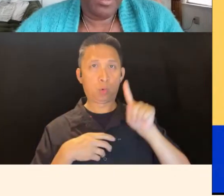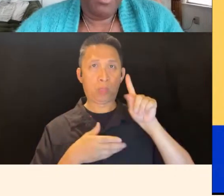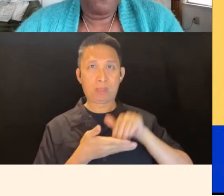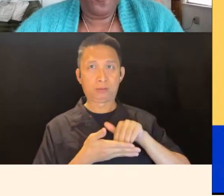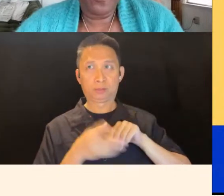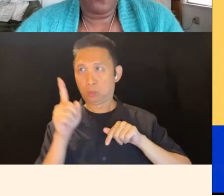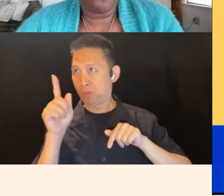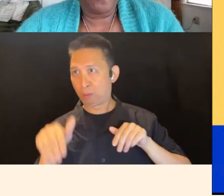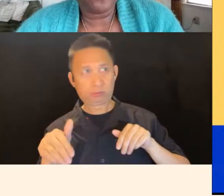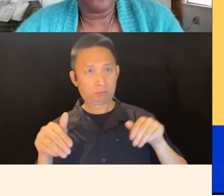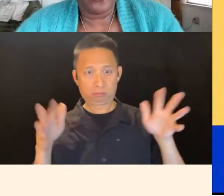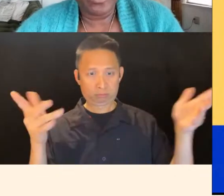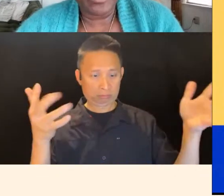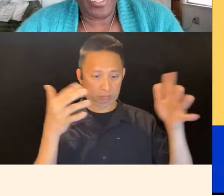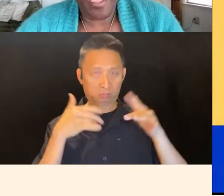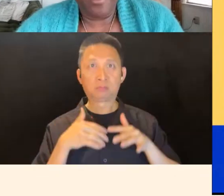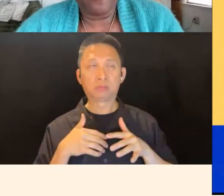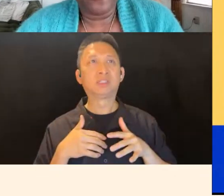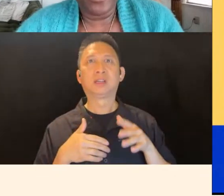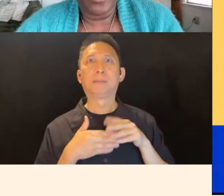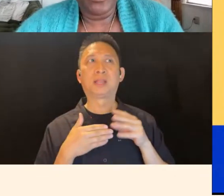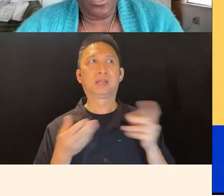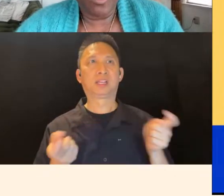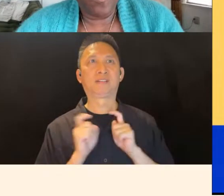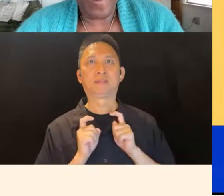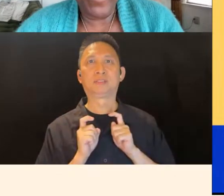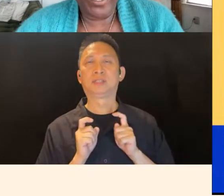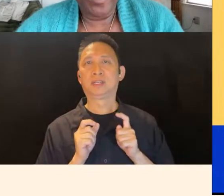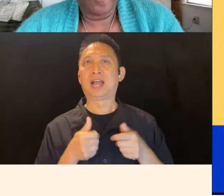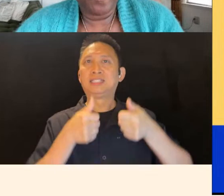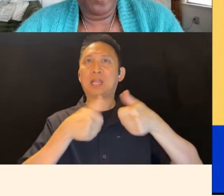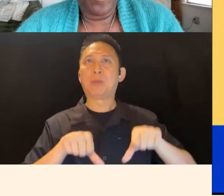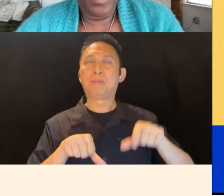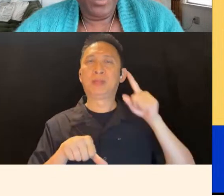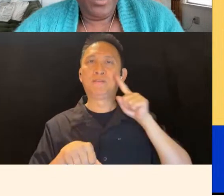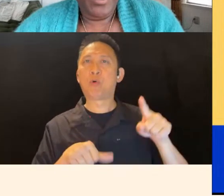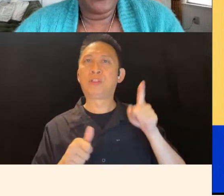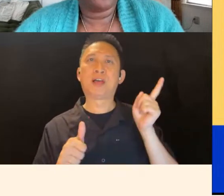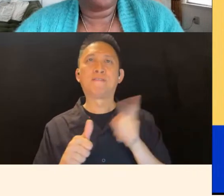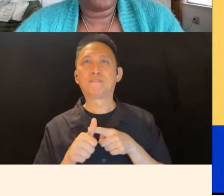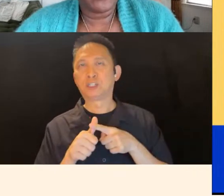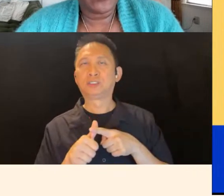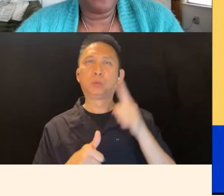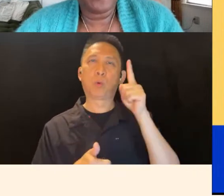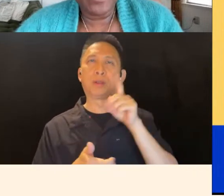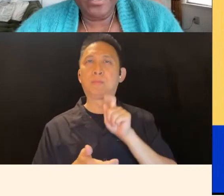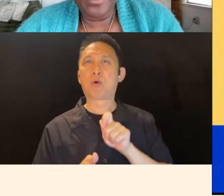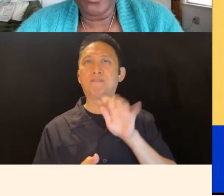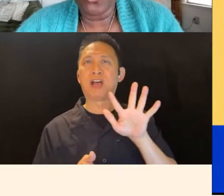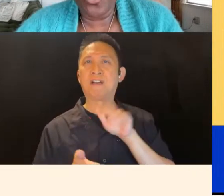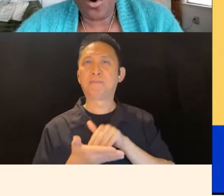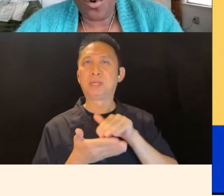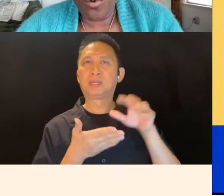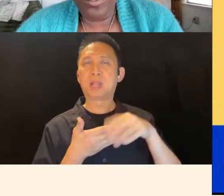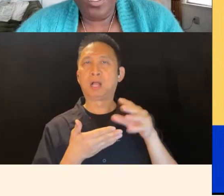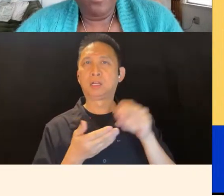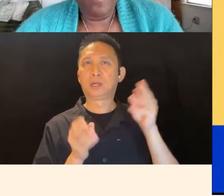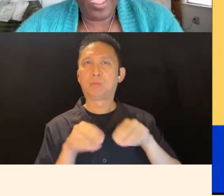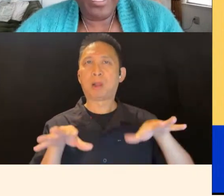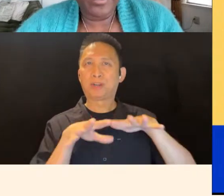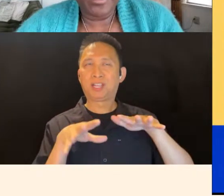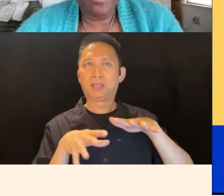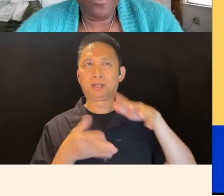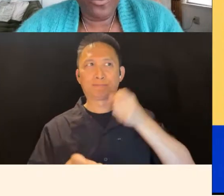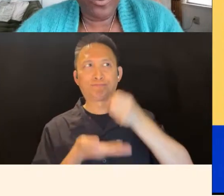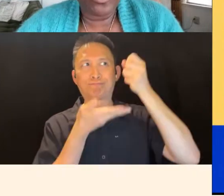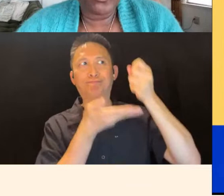payment for your first $1.5 million property. And this is money completely controlled